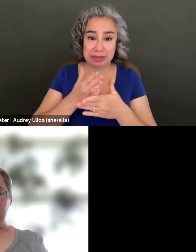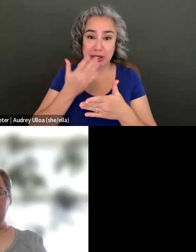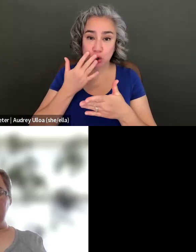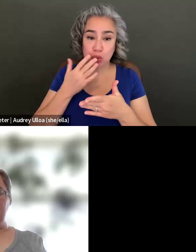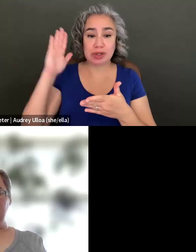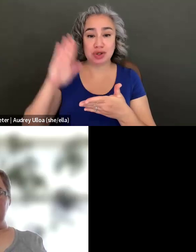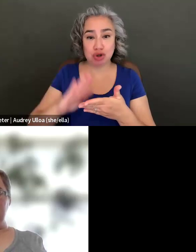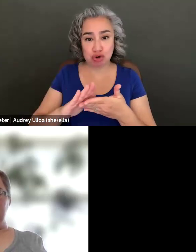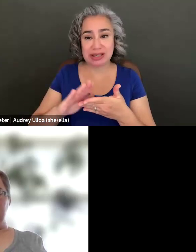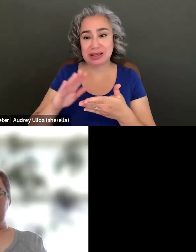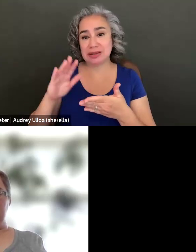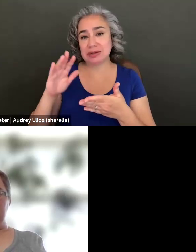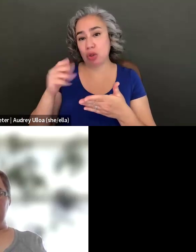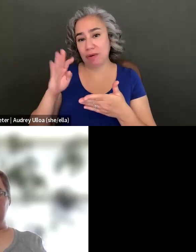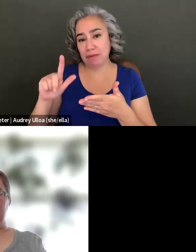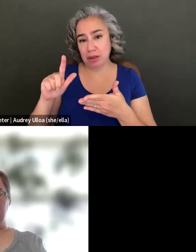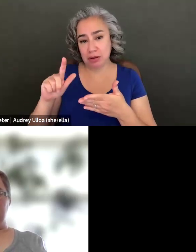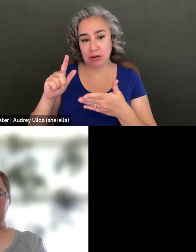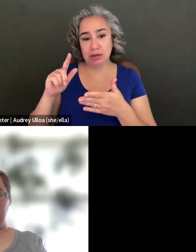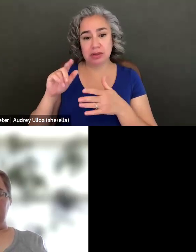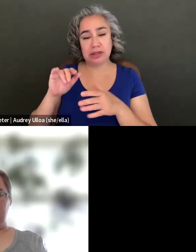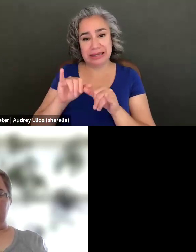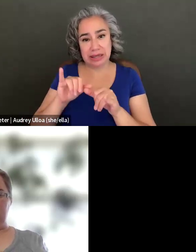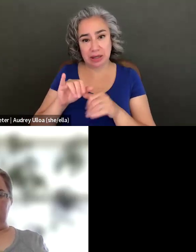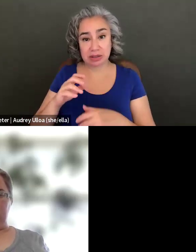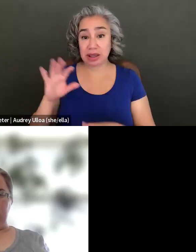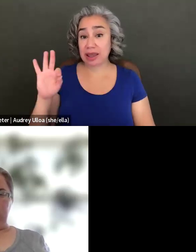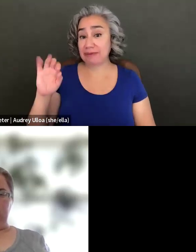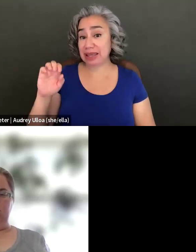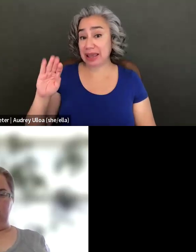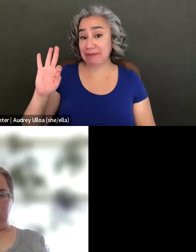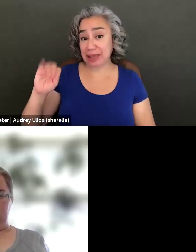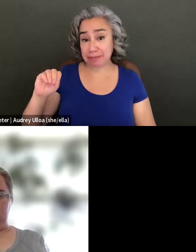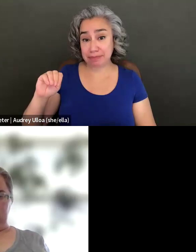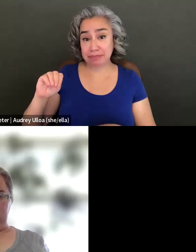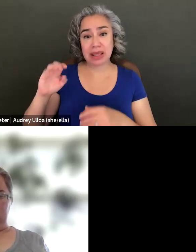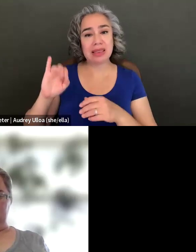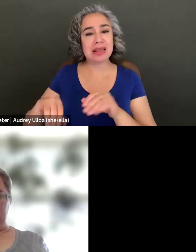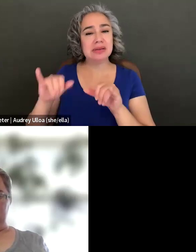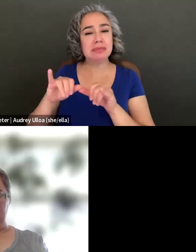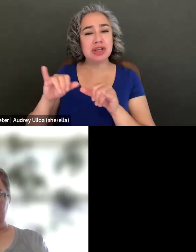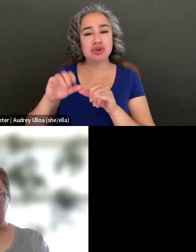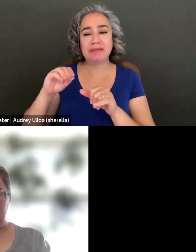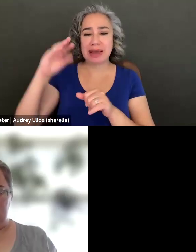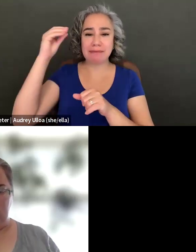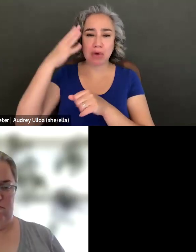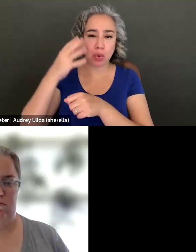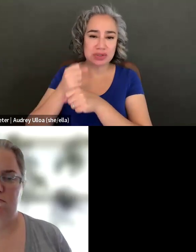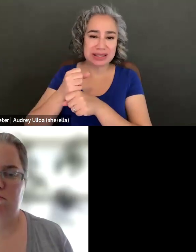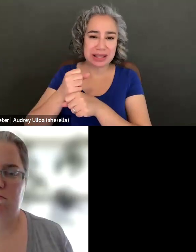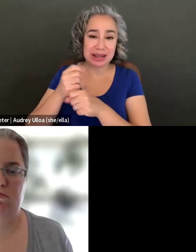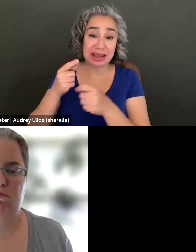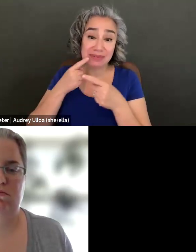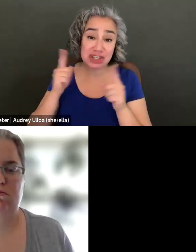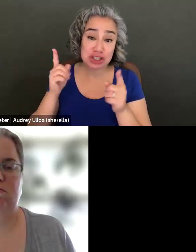index value in W605S under heat stress. FEFM is a measure of photosynthetic efficiency in the plant,